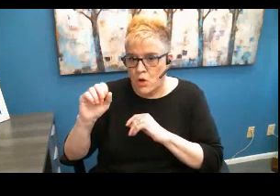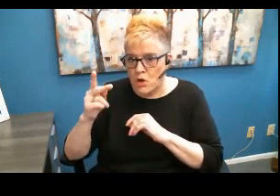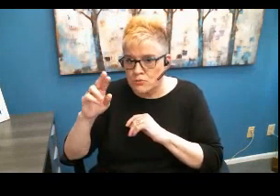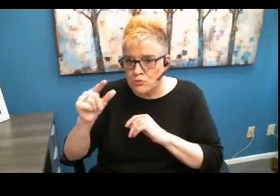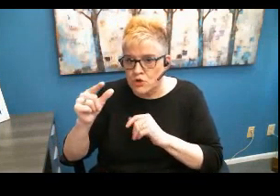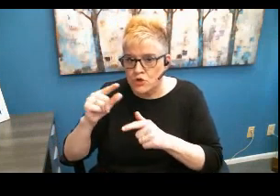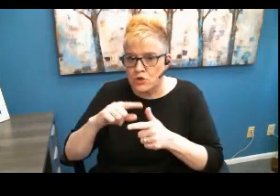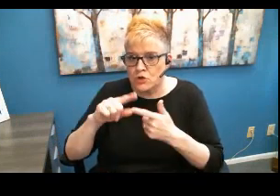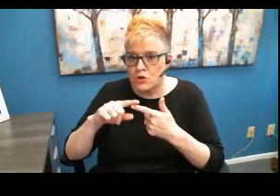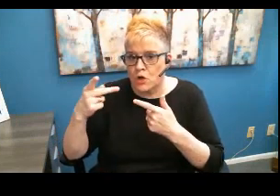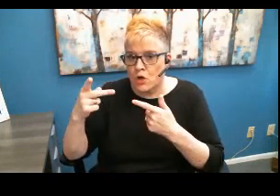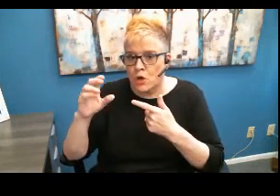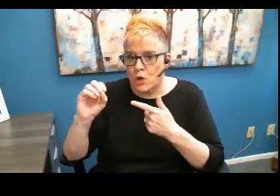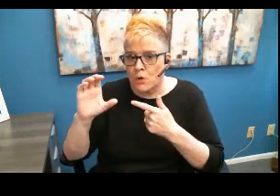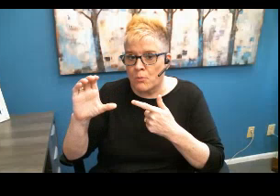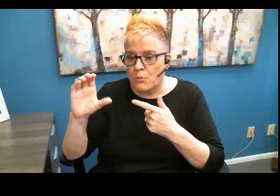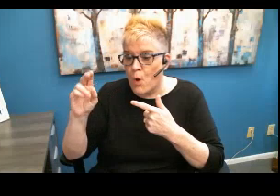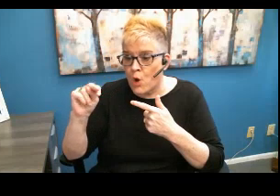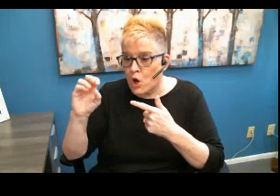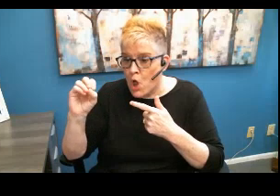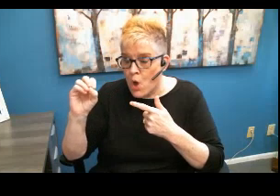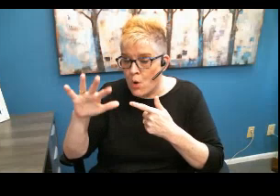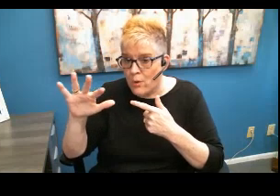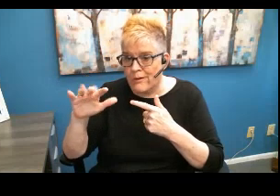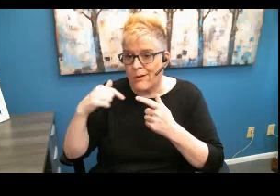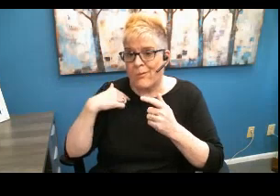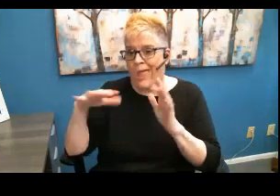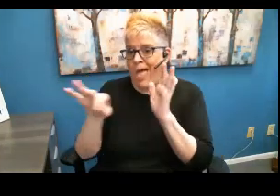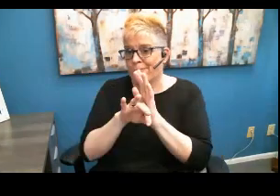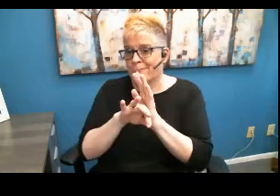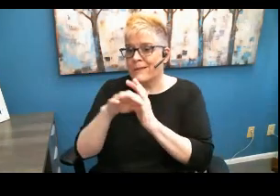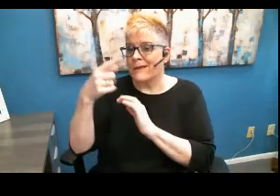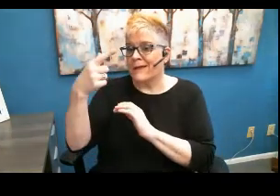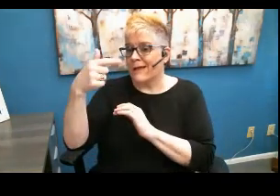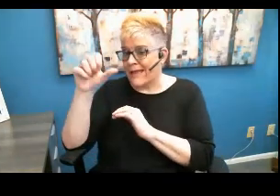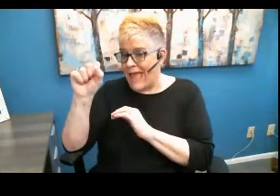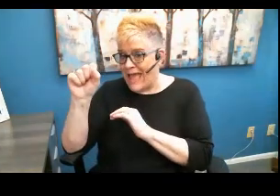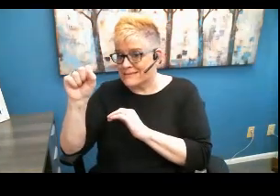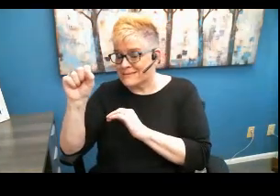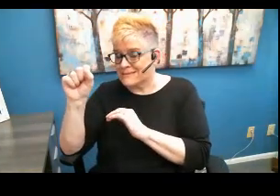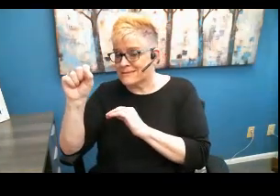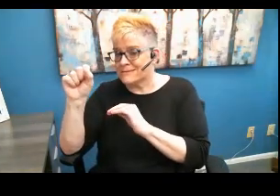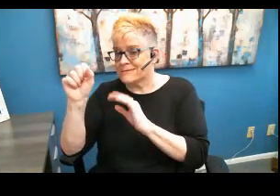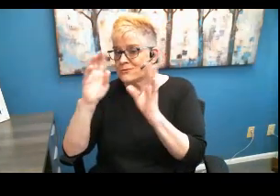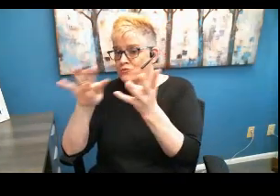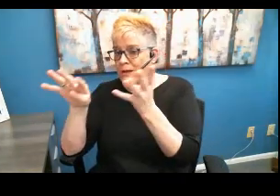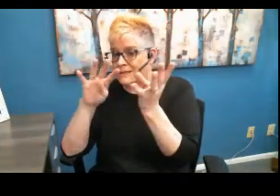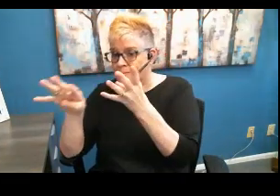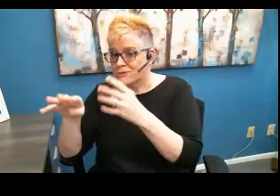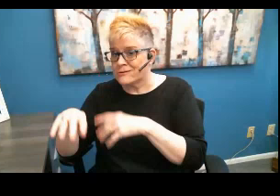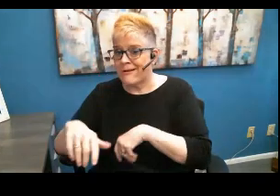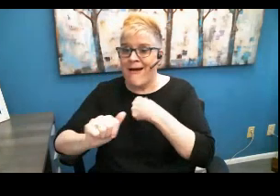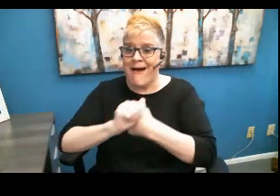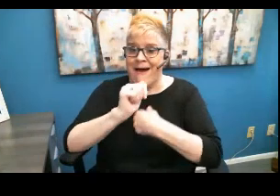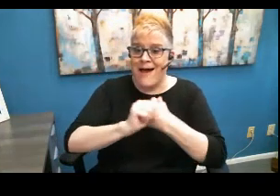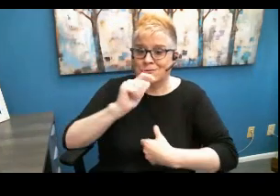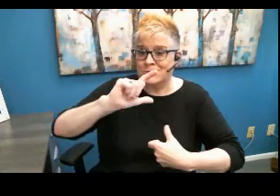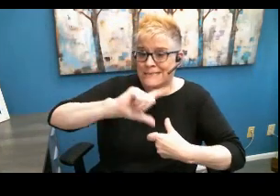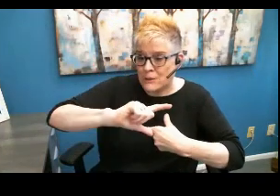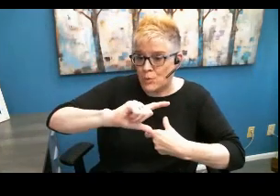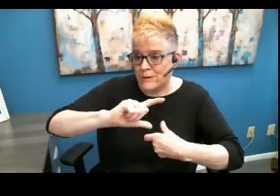we're showing, and we selected gas transmission lines or hazardous liquid pipelines. That those aren't ours,